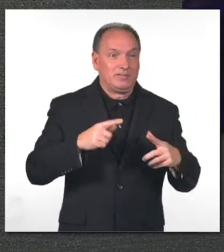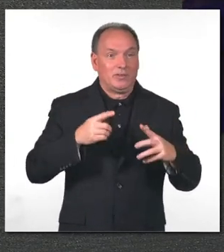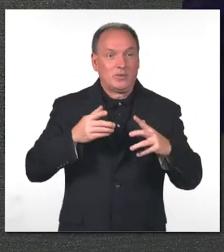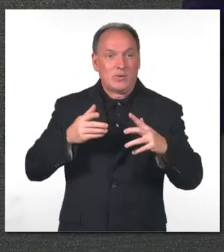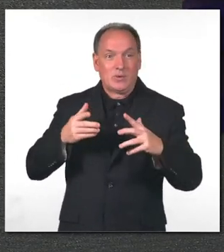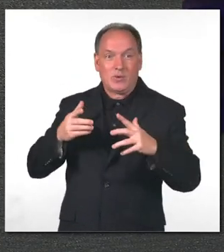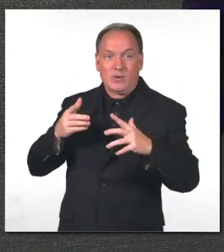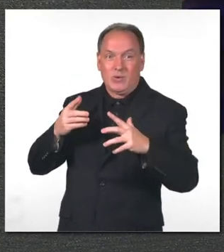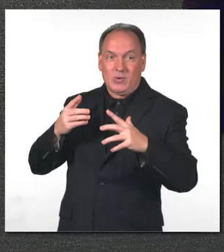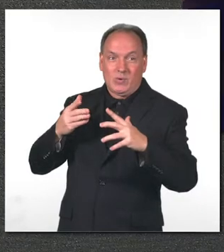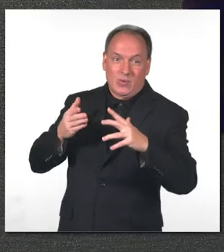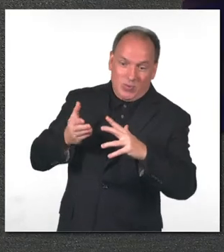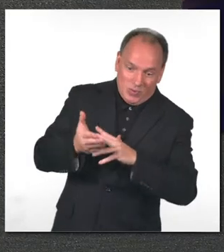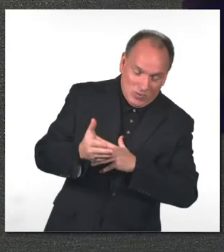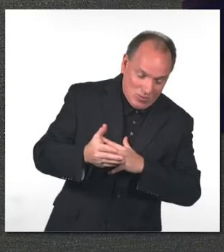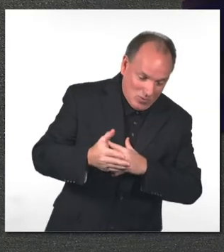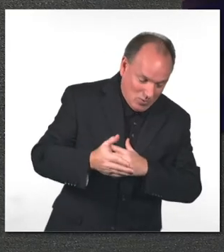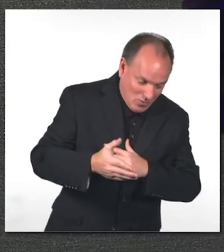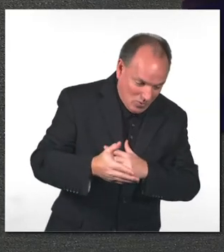Oops.